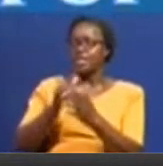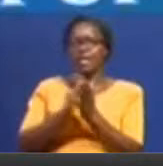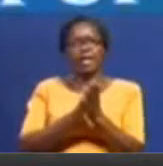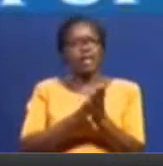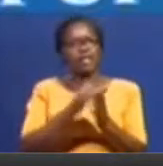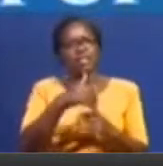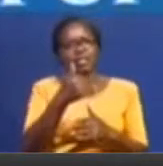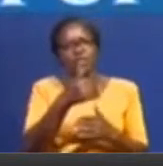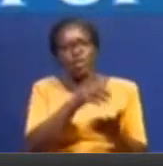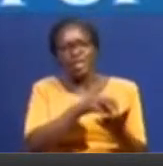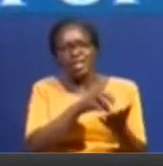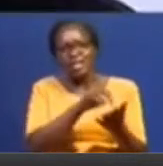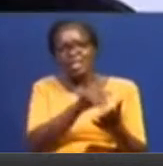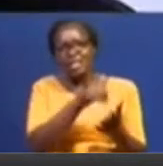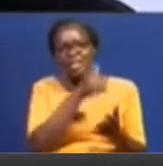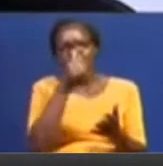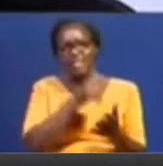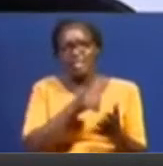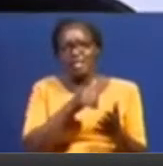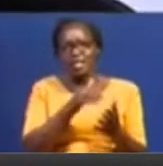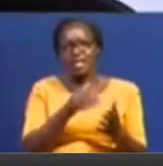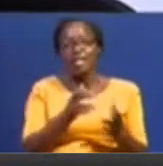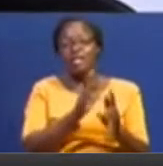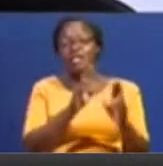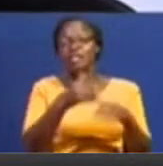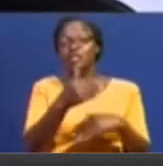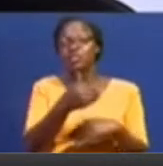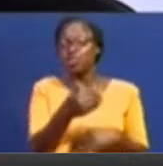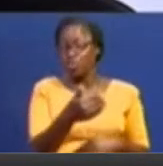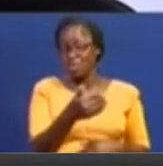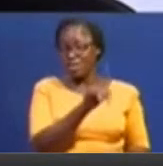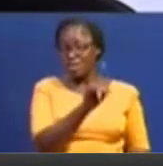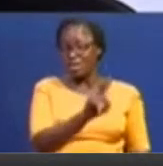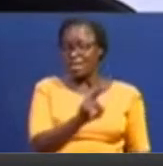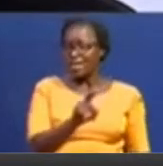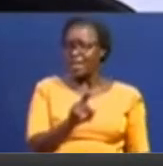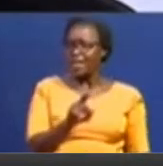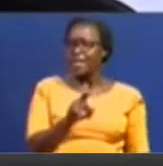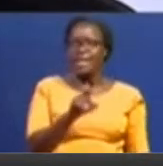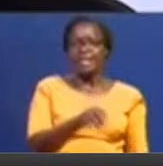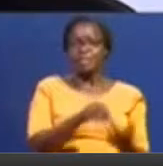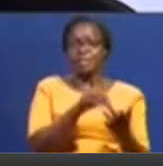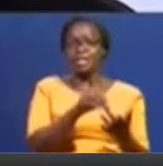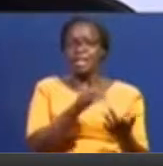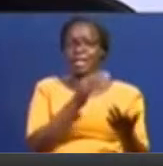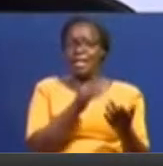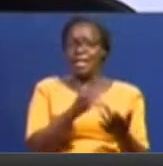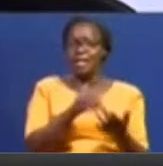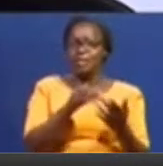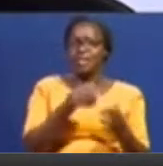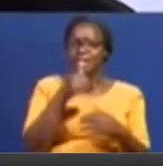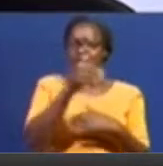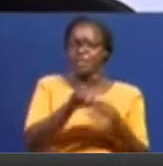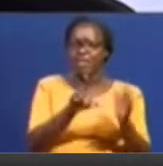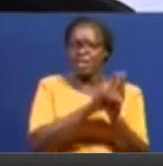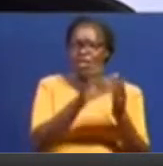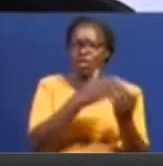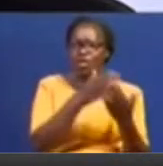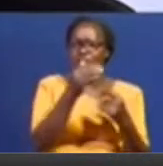it always the case that the secret ballot is always the secret ballot? Yeah, practically especially outside the legal